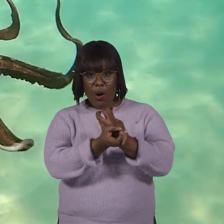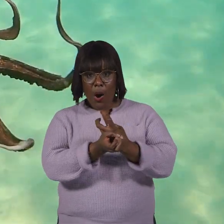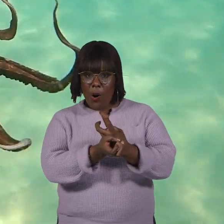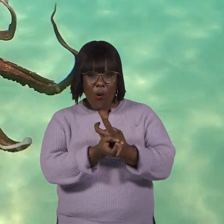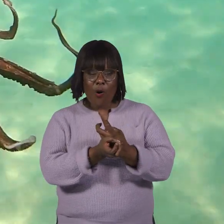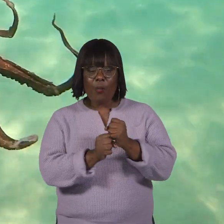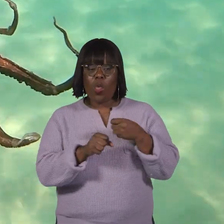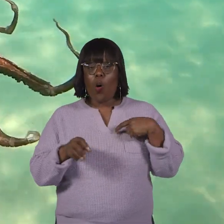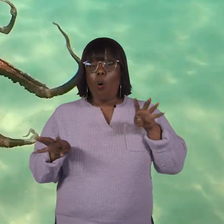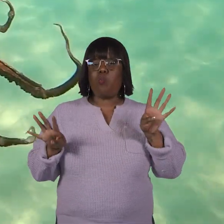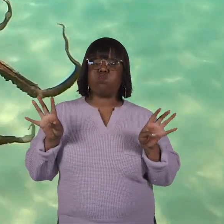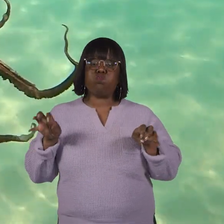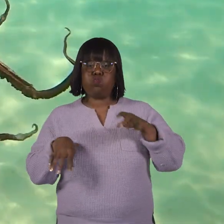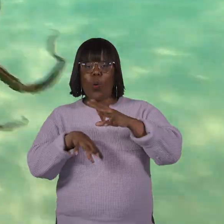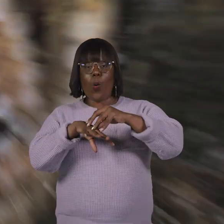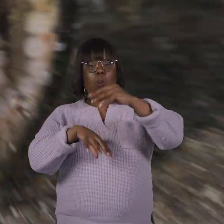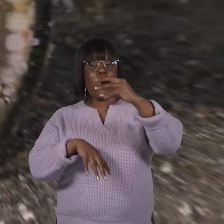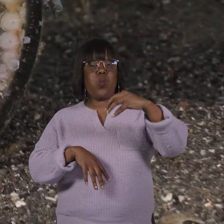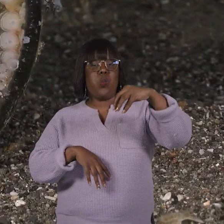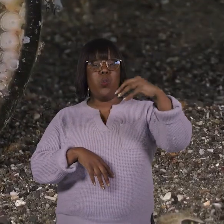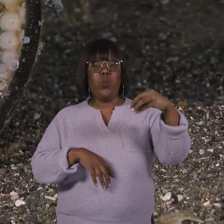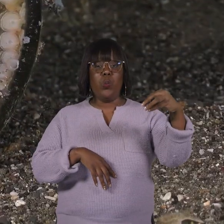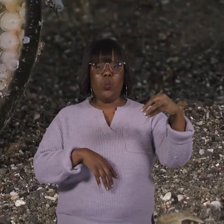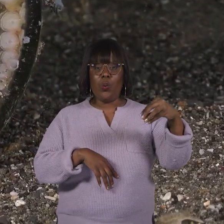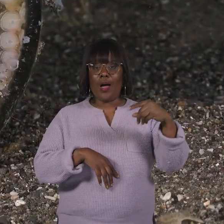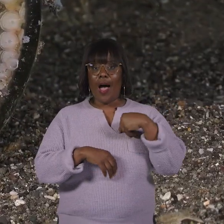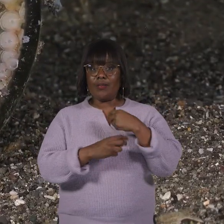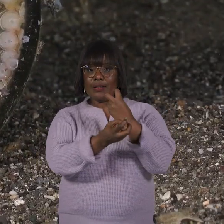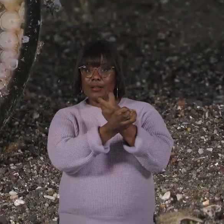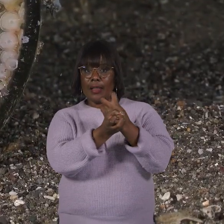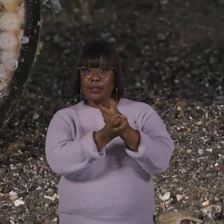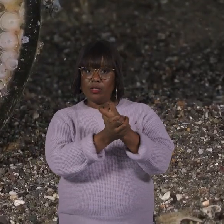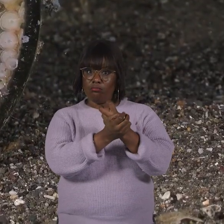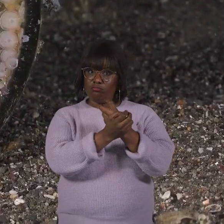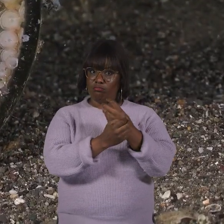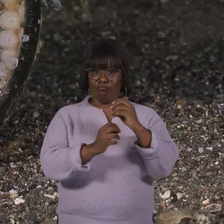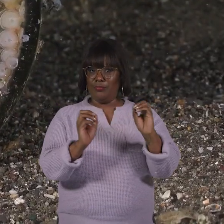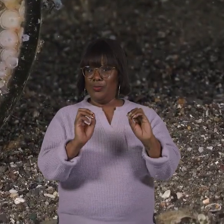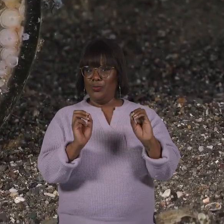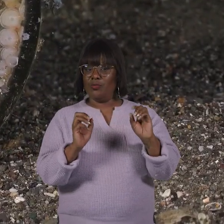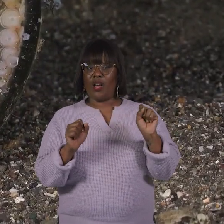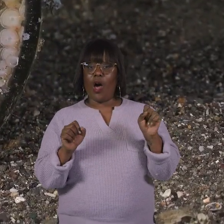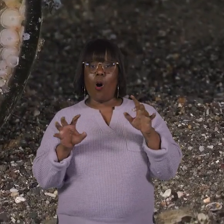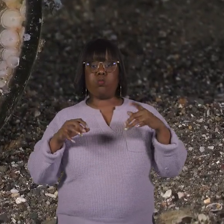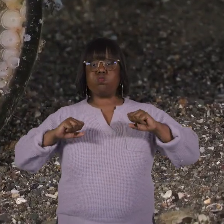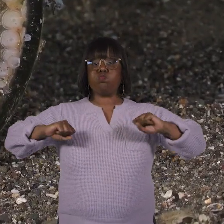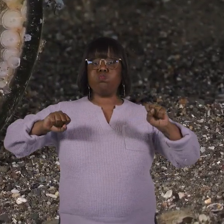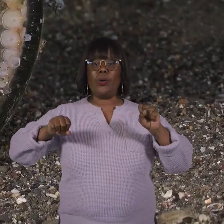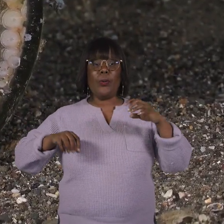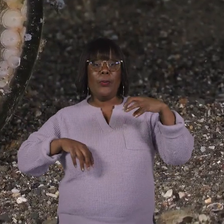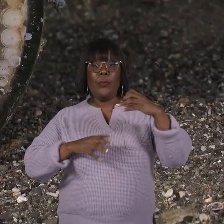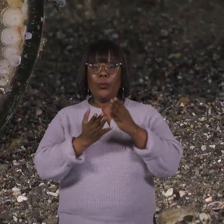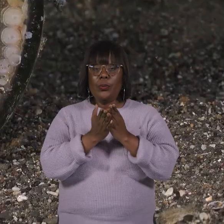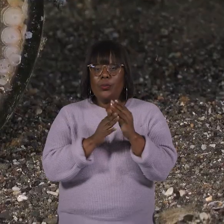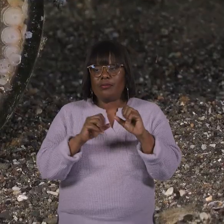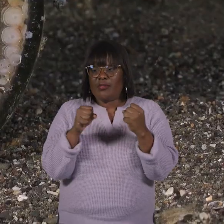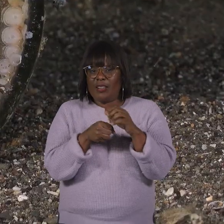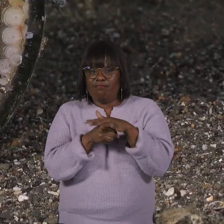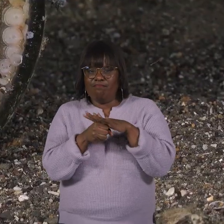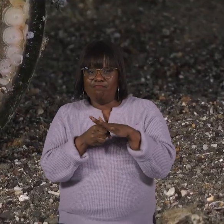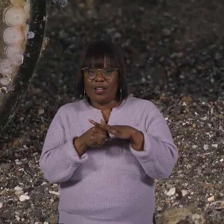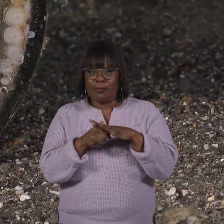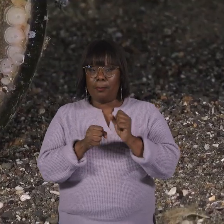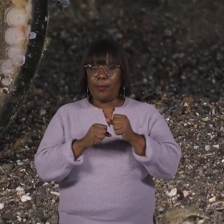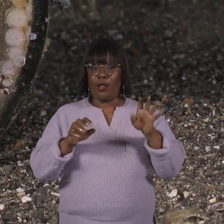making them really flexible. Because they don't have a stiff skeleton, they can squeeze through tight spaces, becoming all